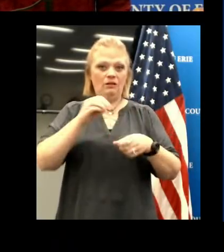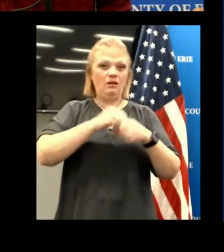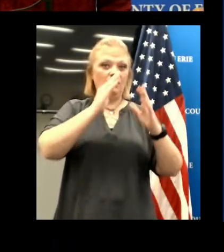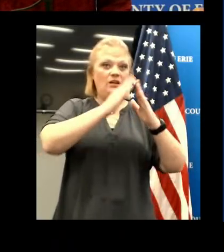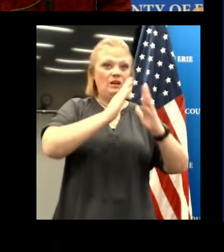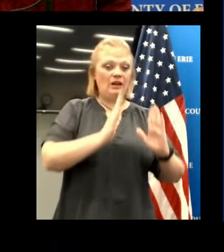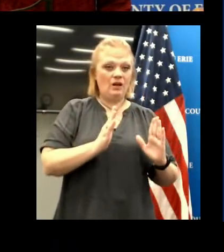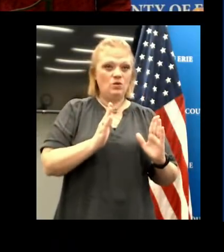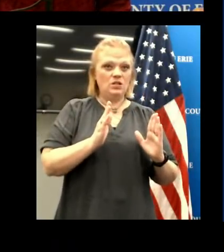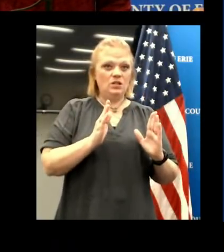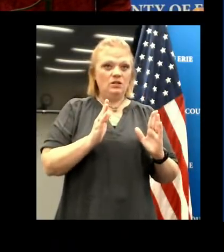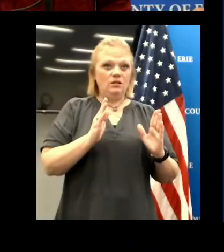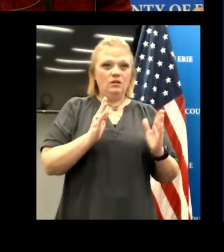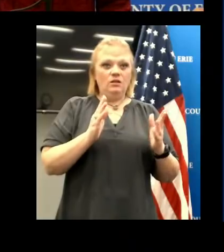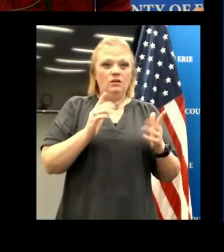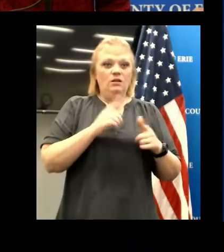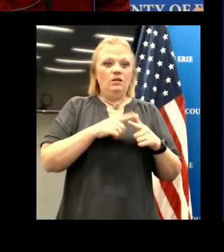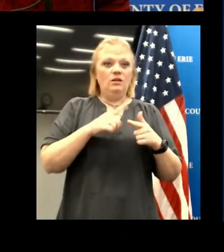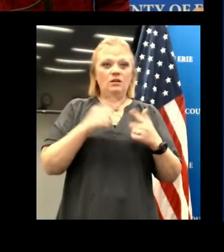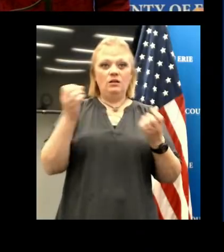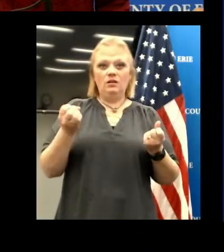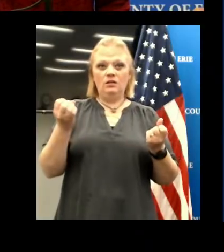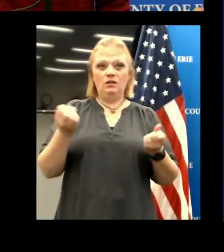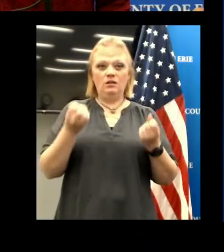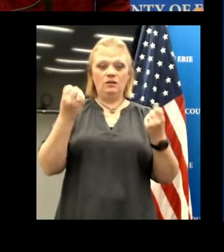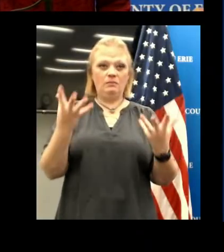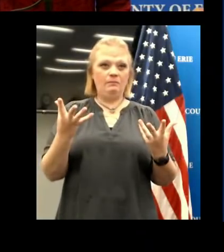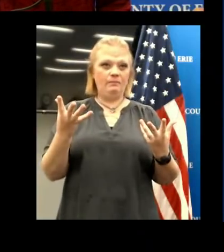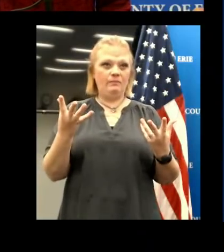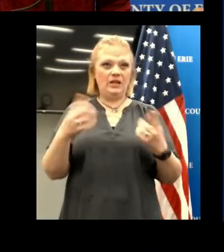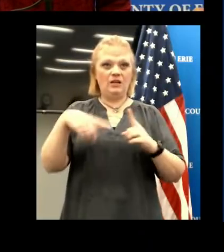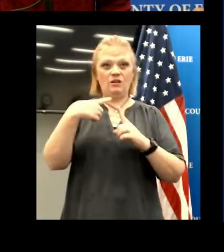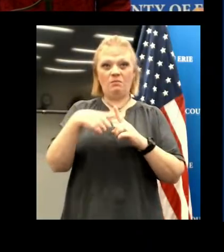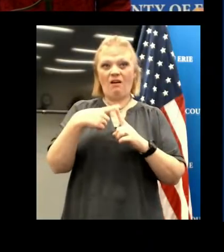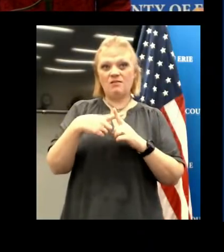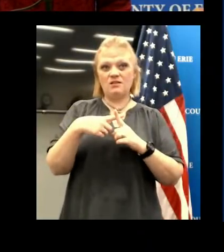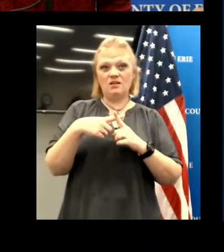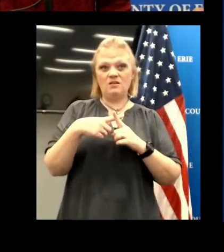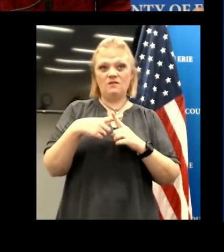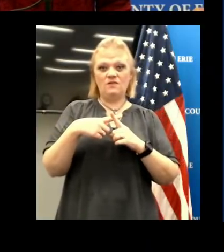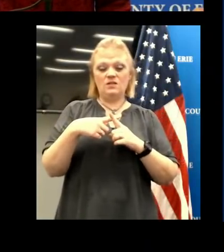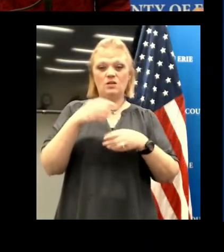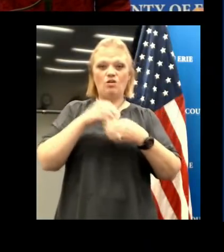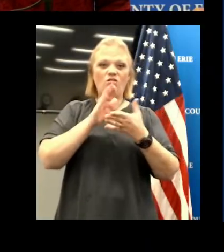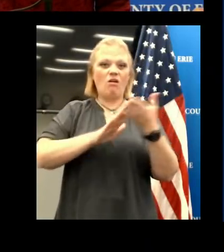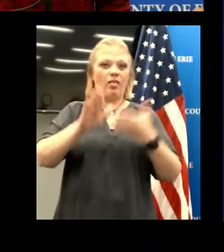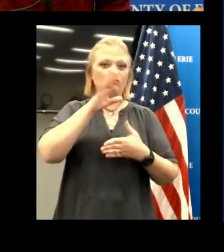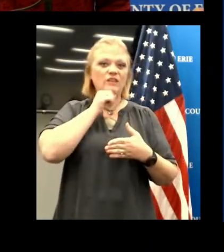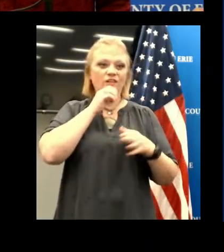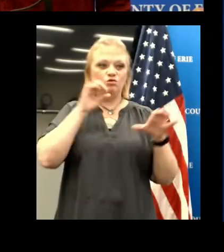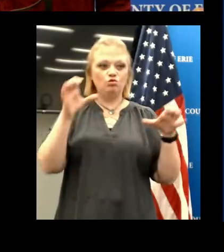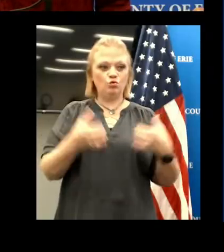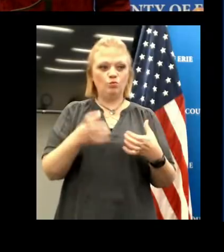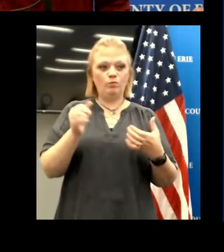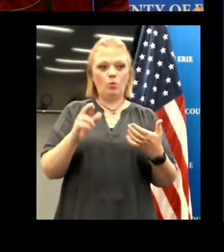households, and then many of the positives are in the college age group